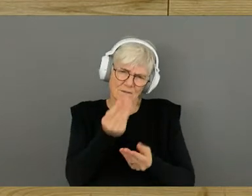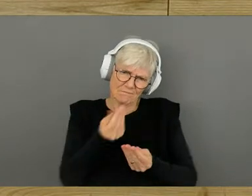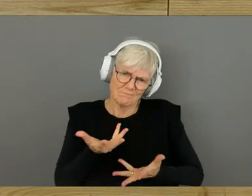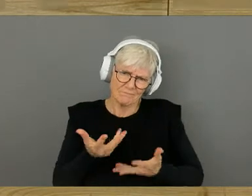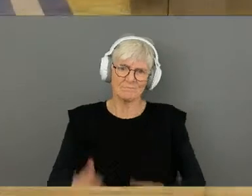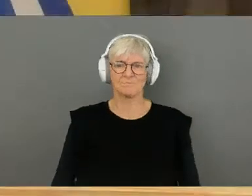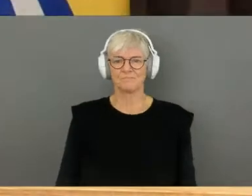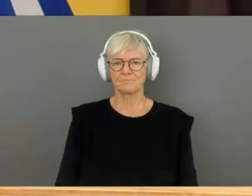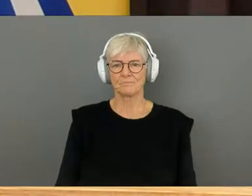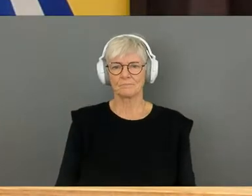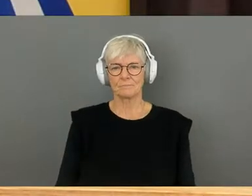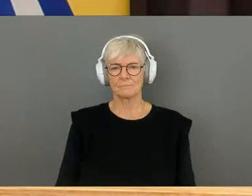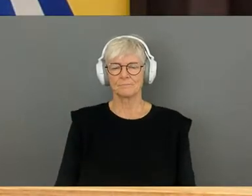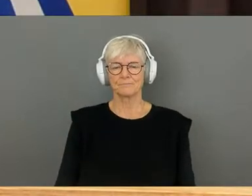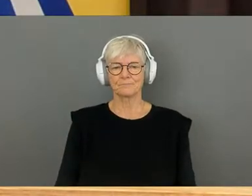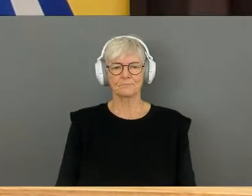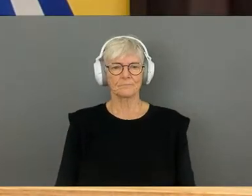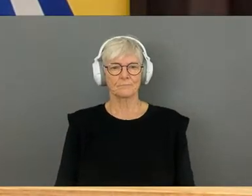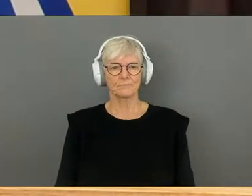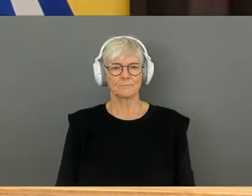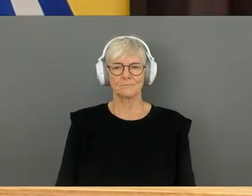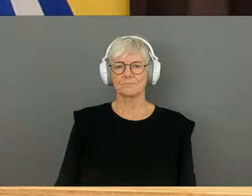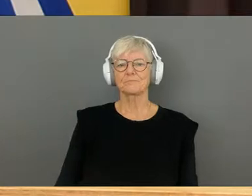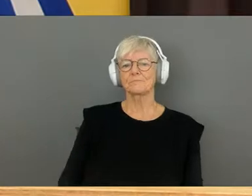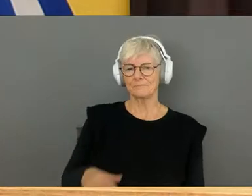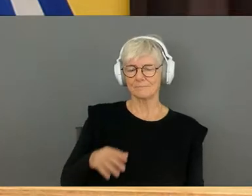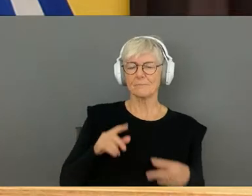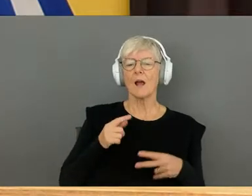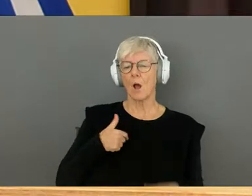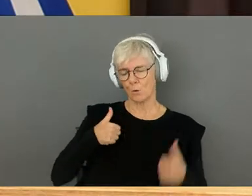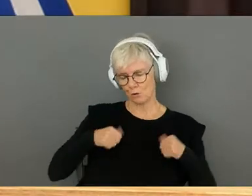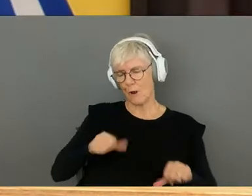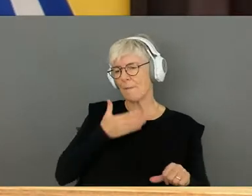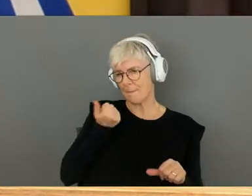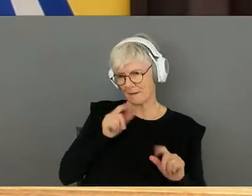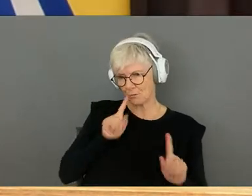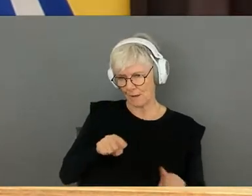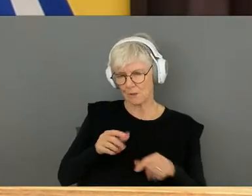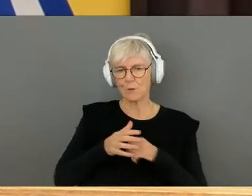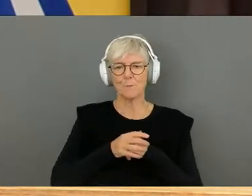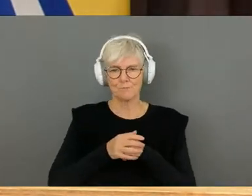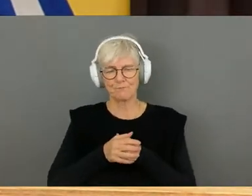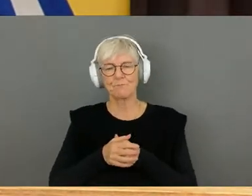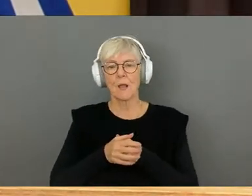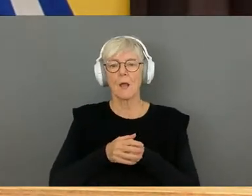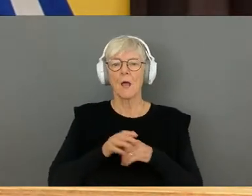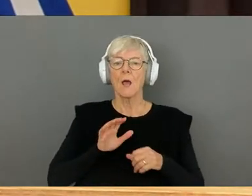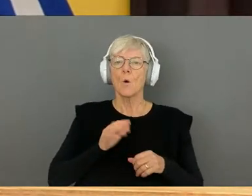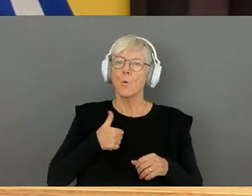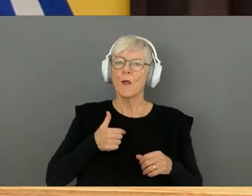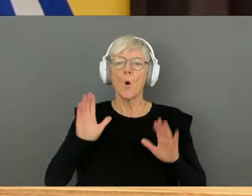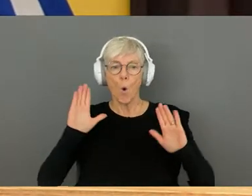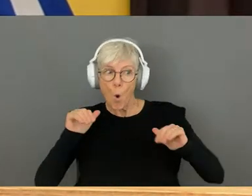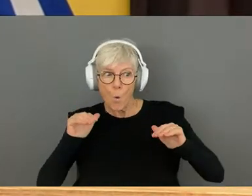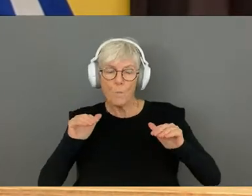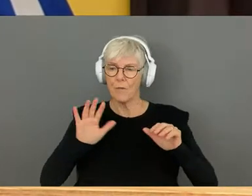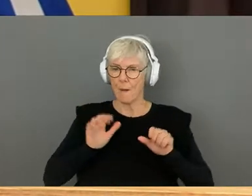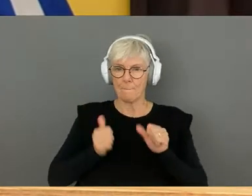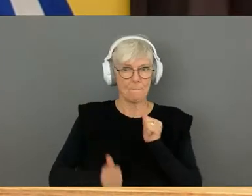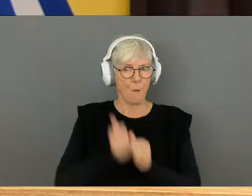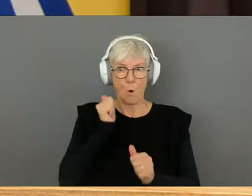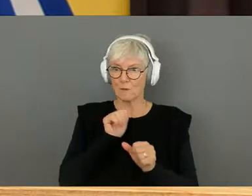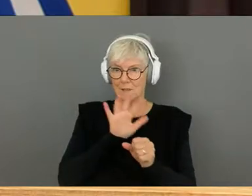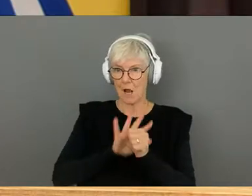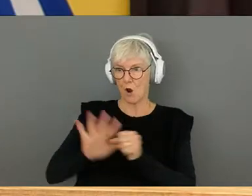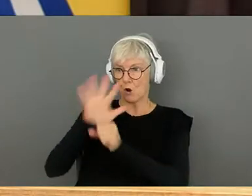I'm going to do my best. So basically, a lot of the areas will be cleaned up, and a lot of those crews are actually moving to